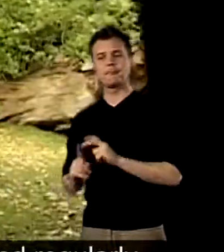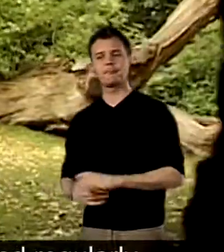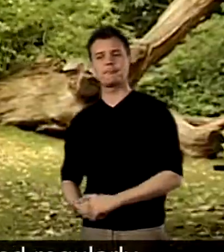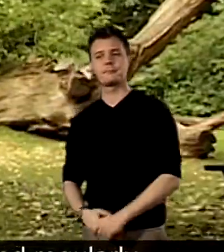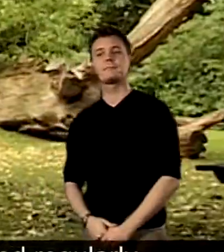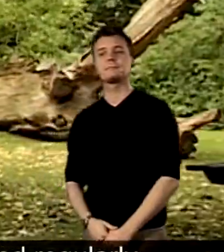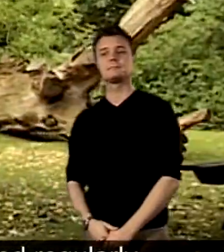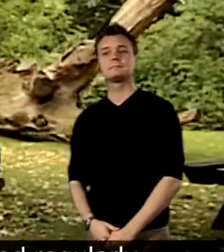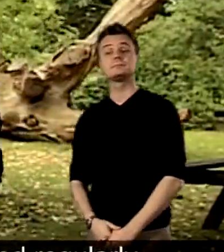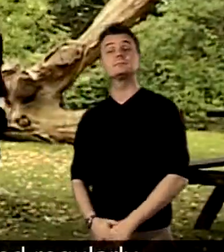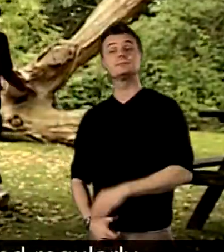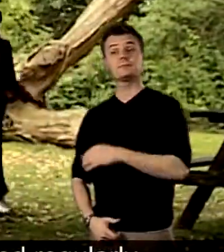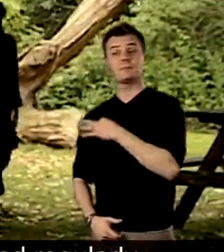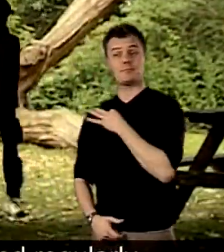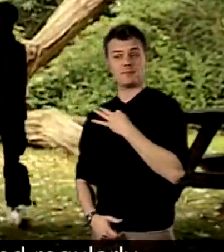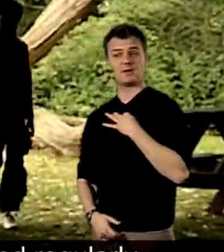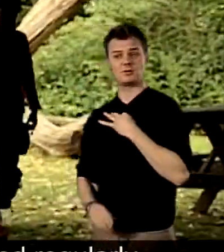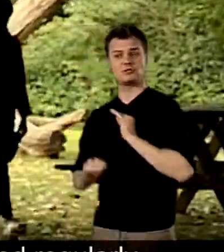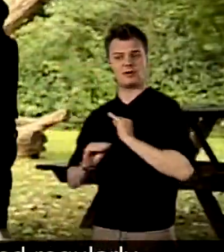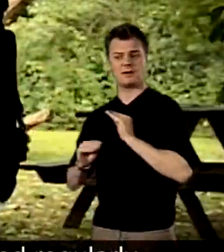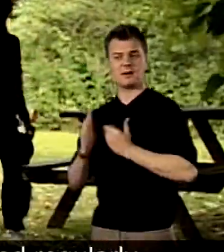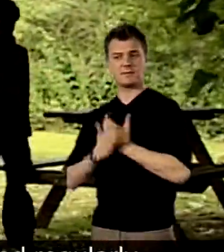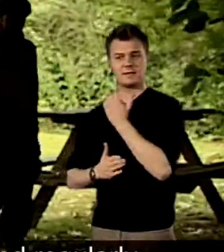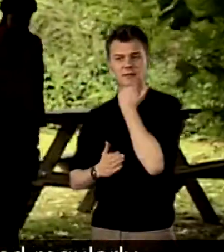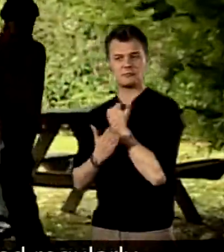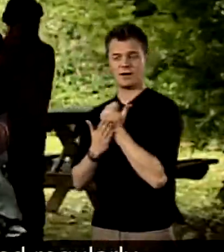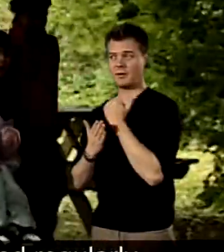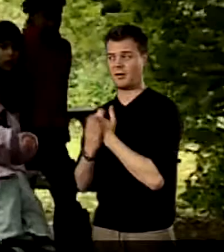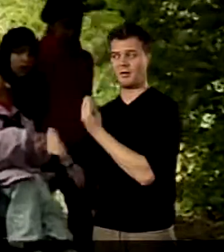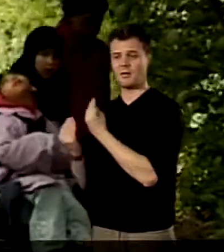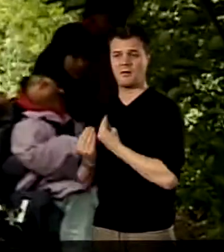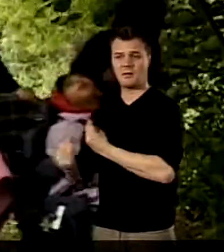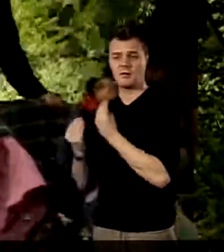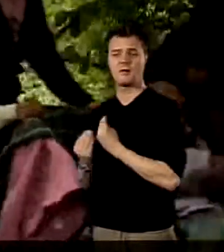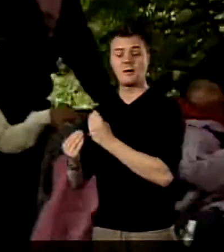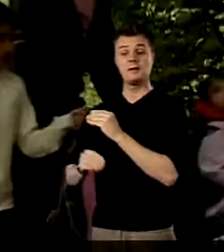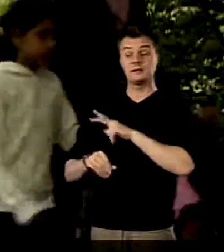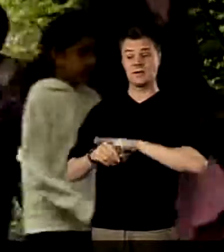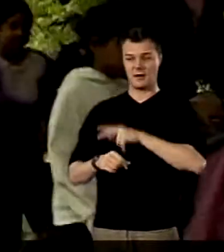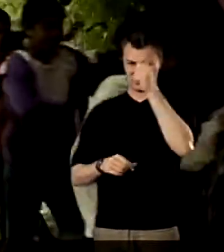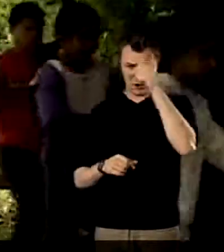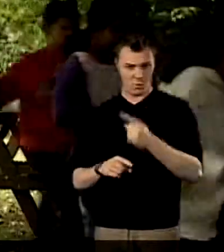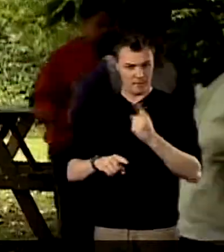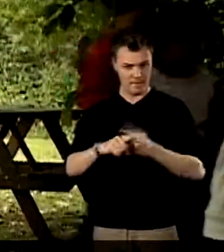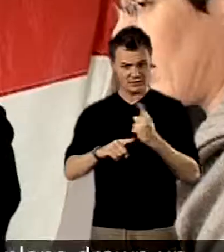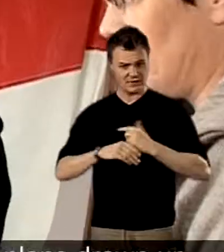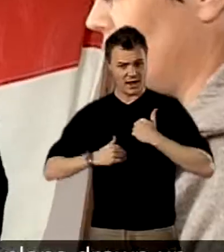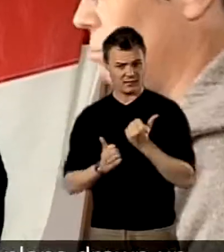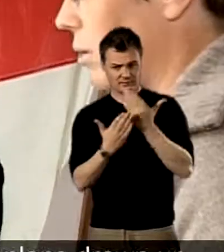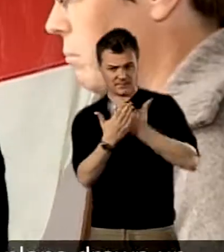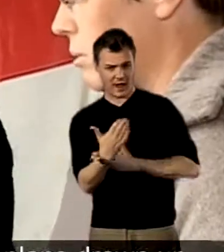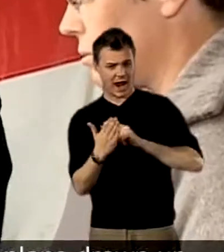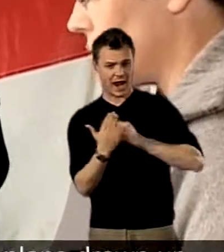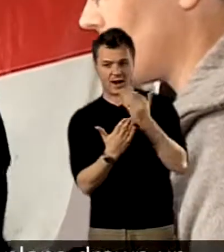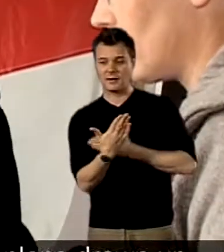Medical needs training is updated regularly, and all staff on trips are familiar with each pupil's emergency healthcare plan. We have